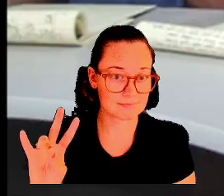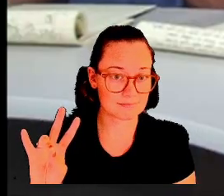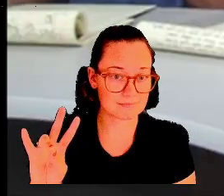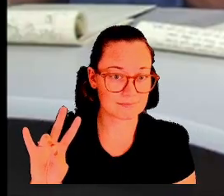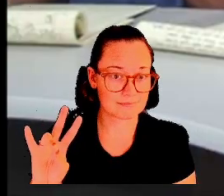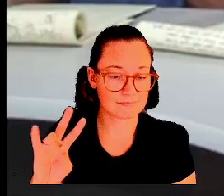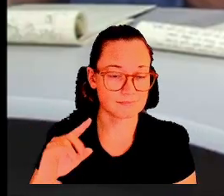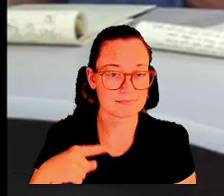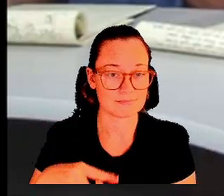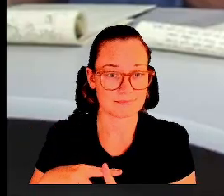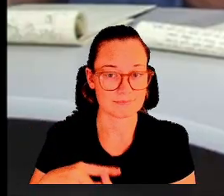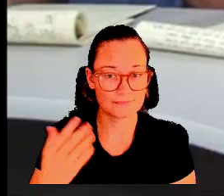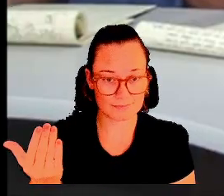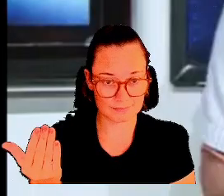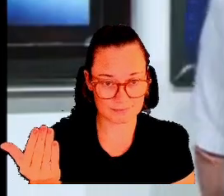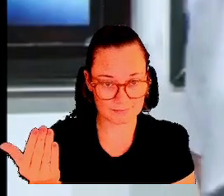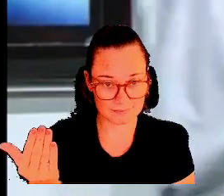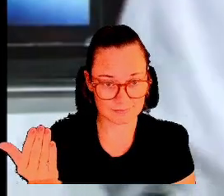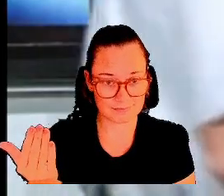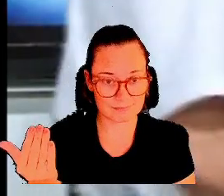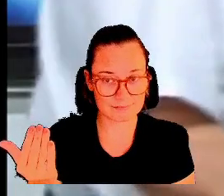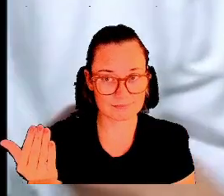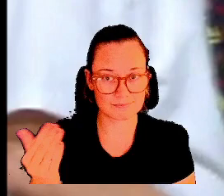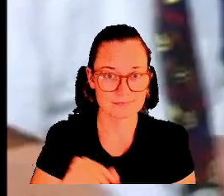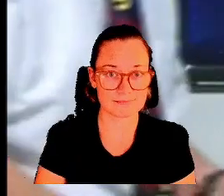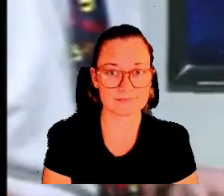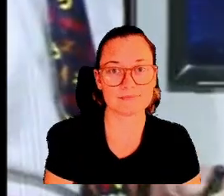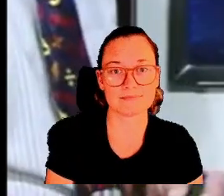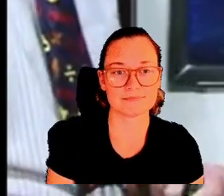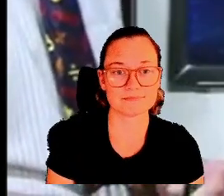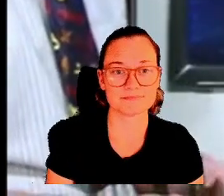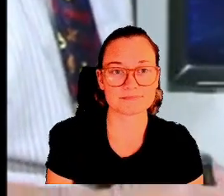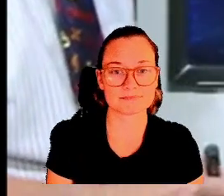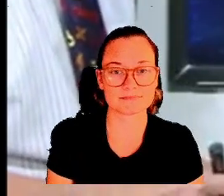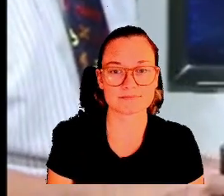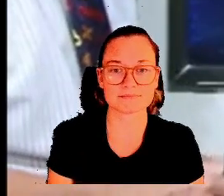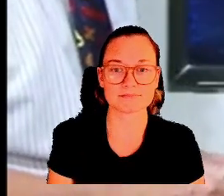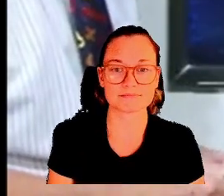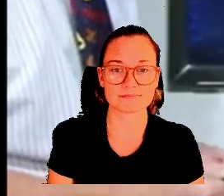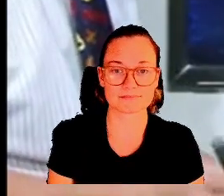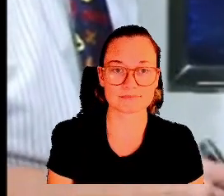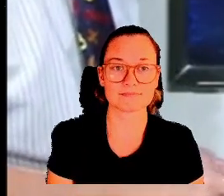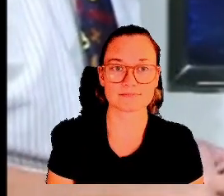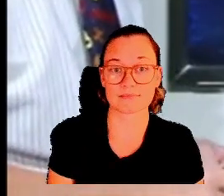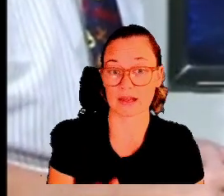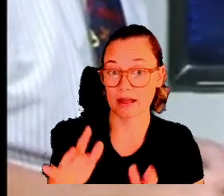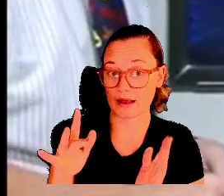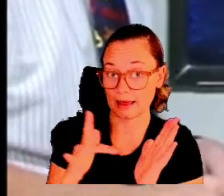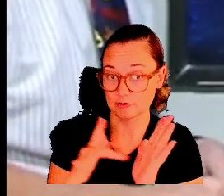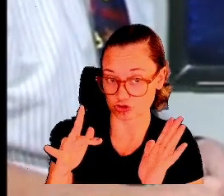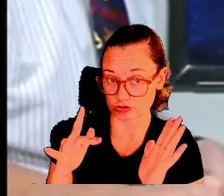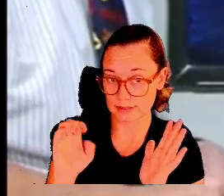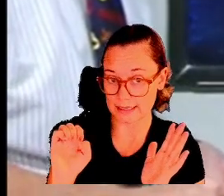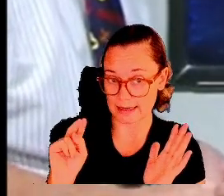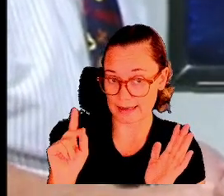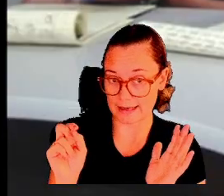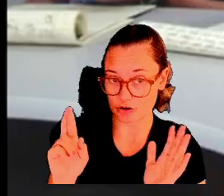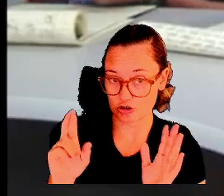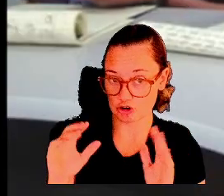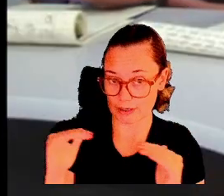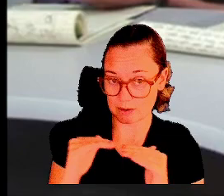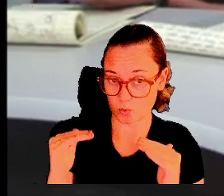7 plus 15. And then hit enter, and you get